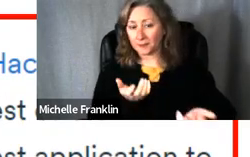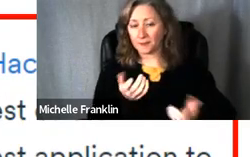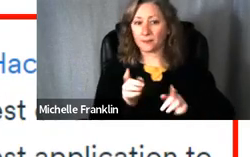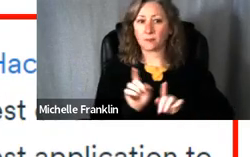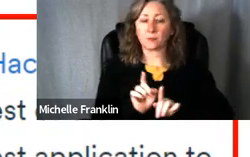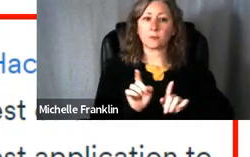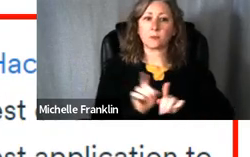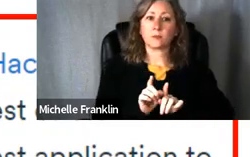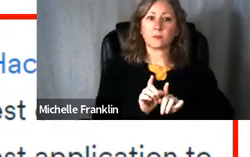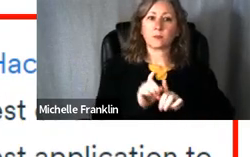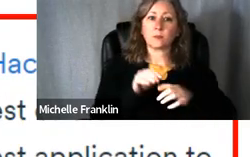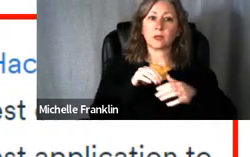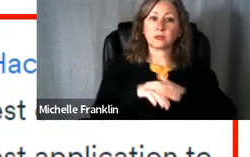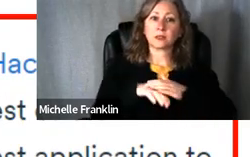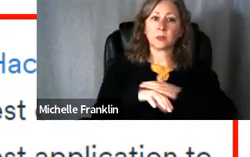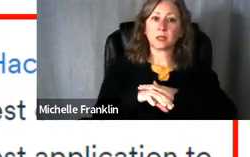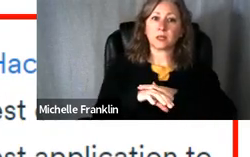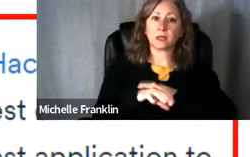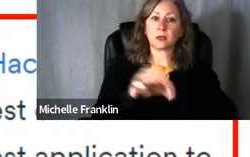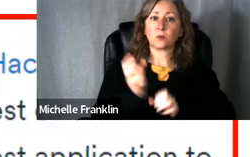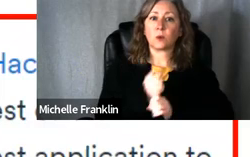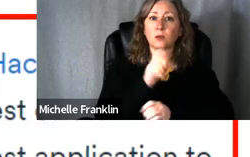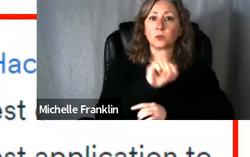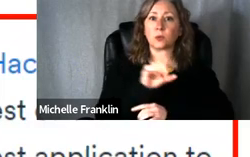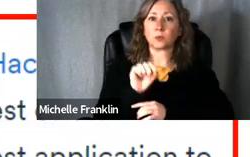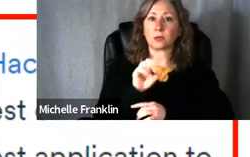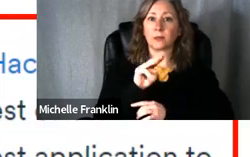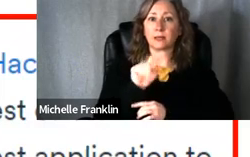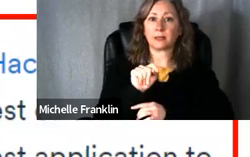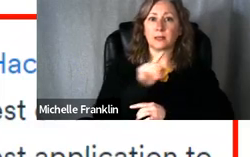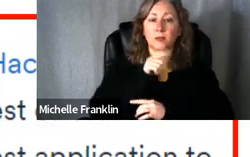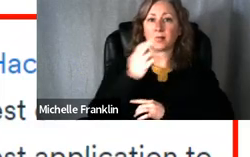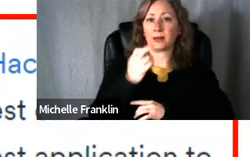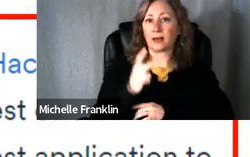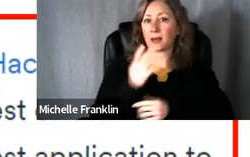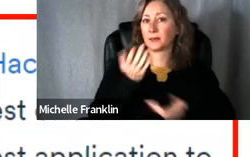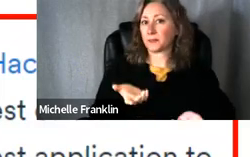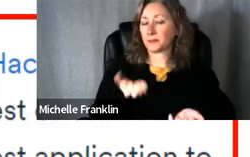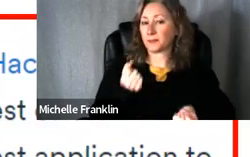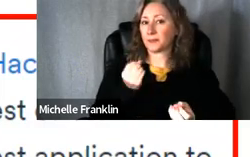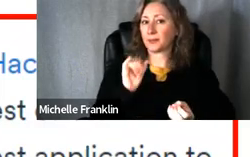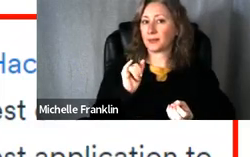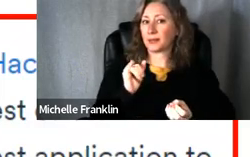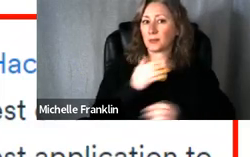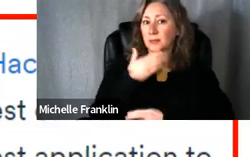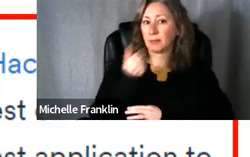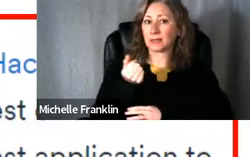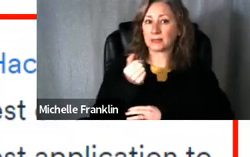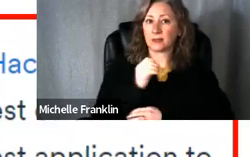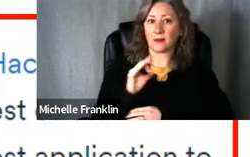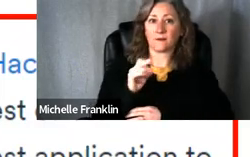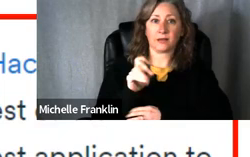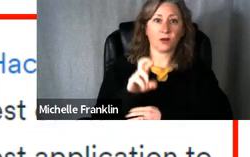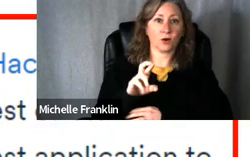also accessibility won the 2020 MIT Reality Hack. So that was also the best of VR award winner